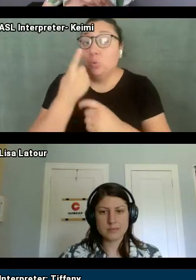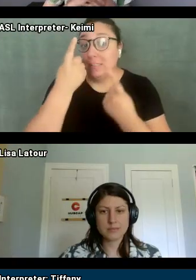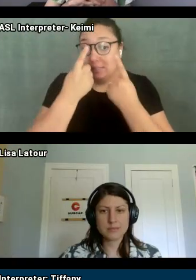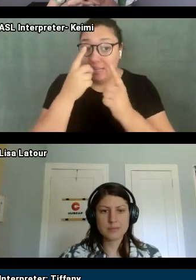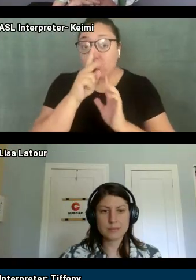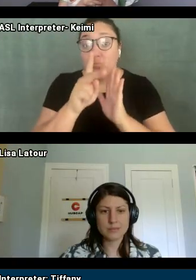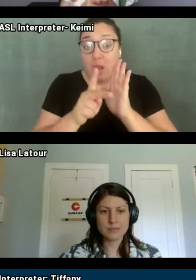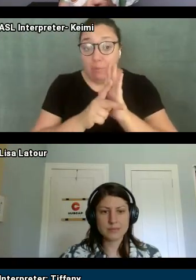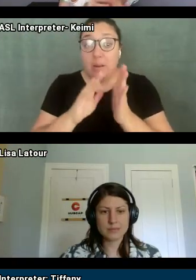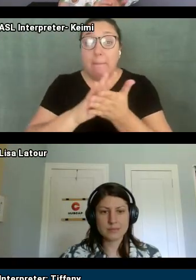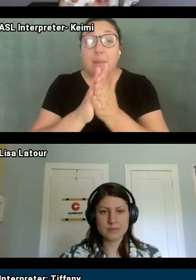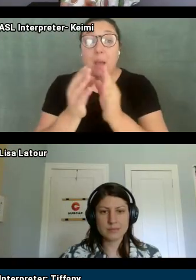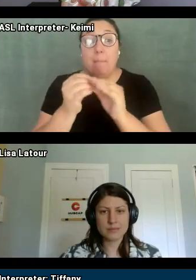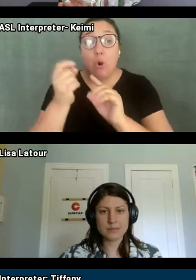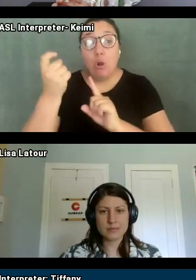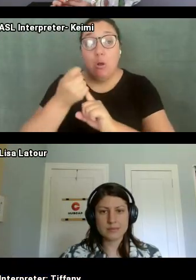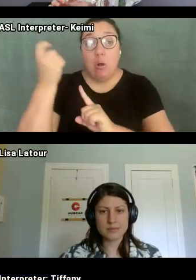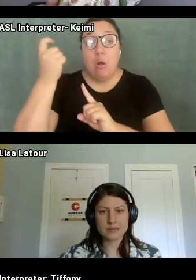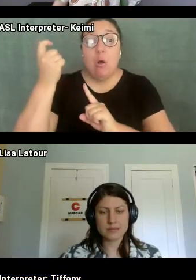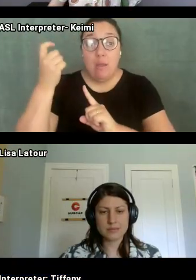really automated and efficient.